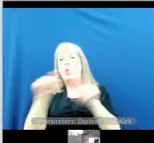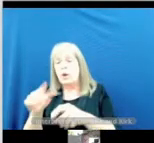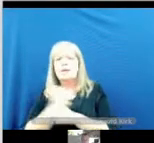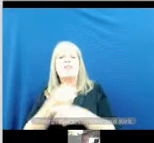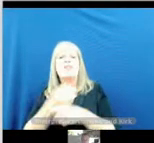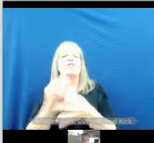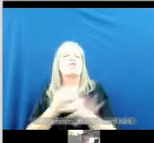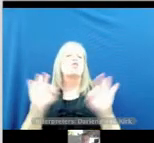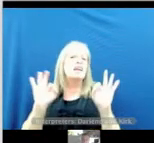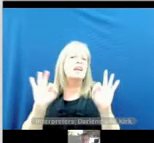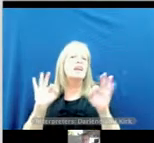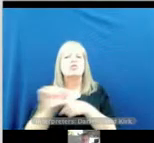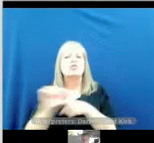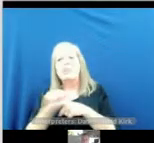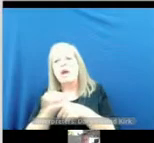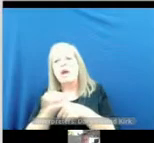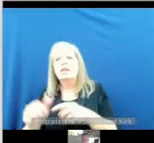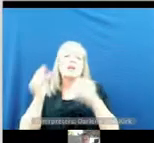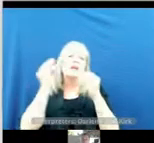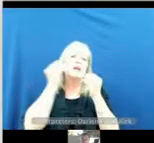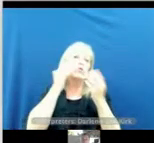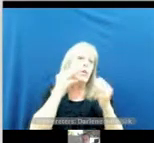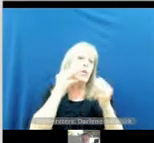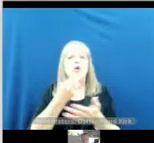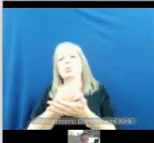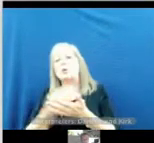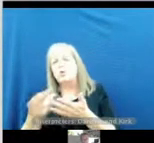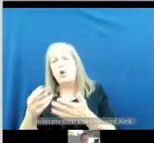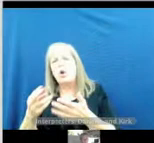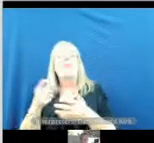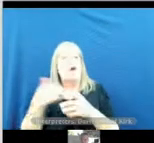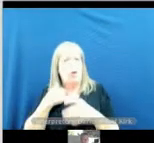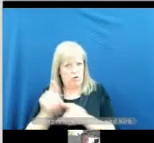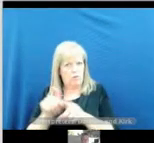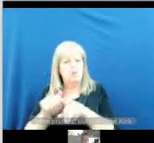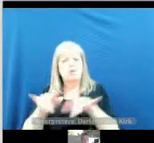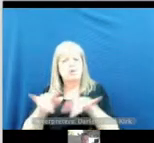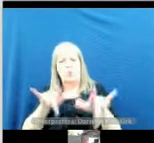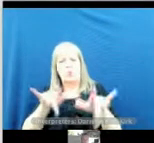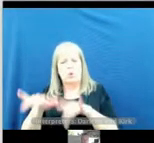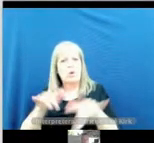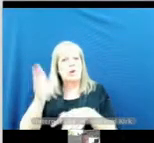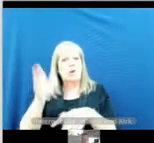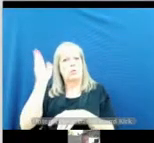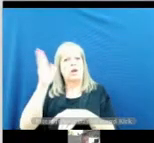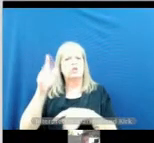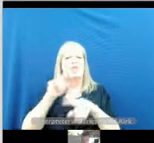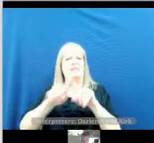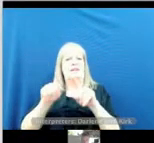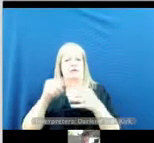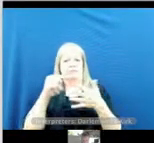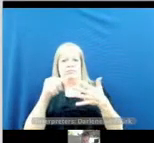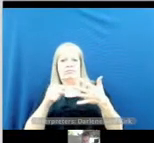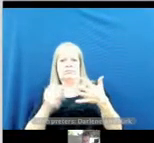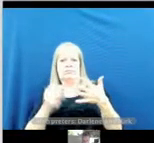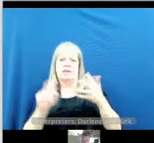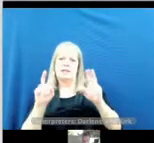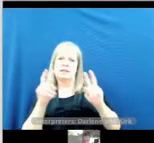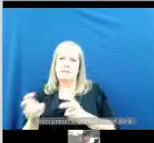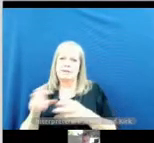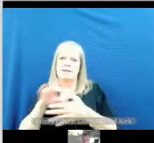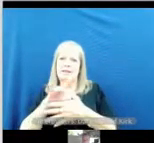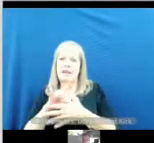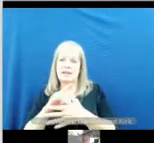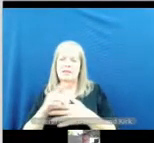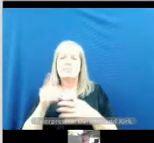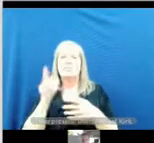of resources, and some recorded presentations on very specific content topics. So, for example,